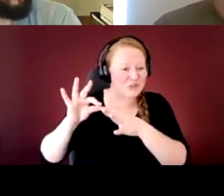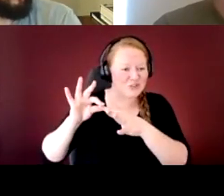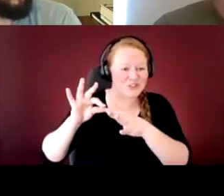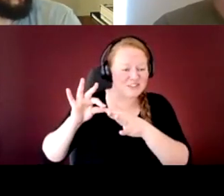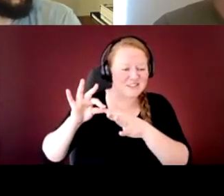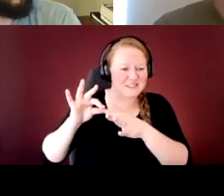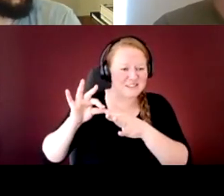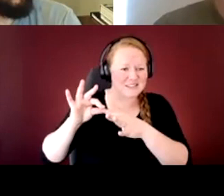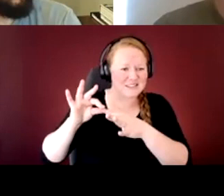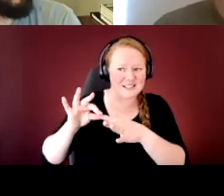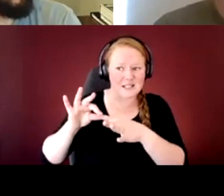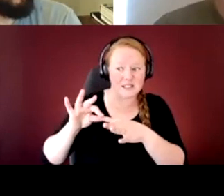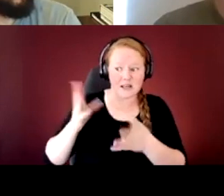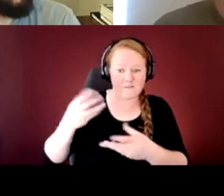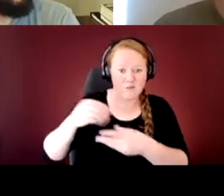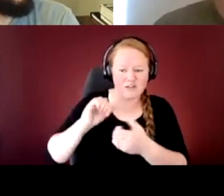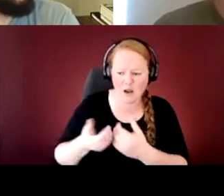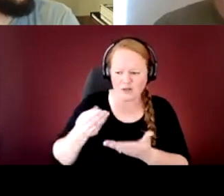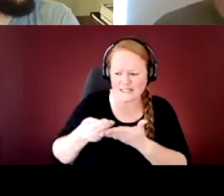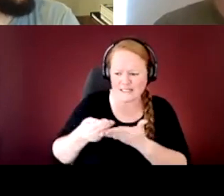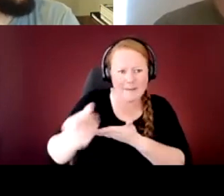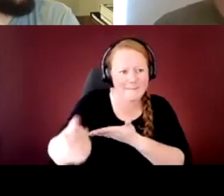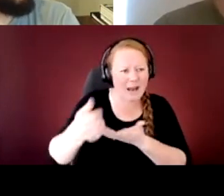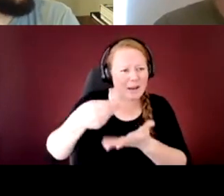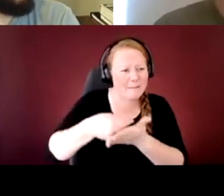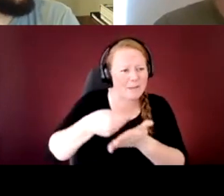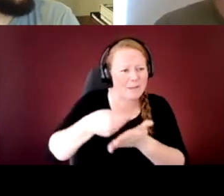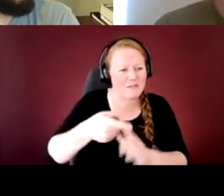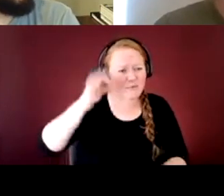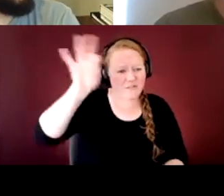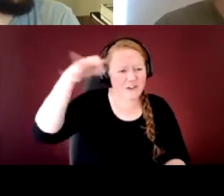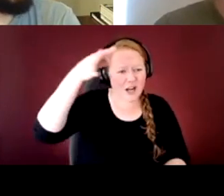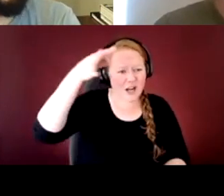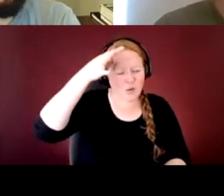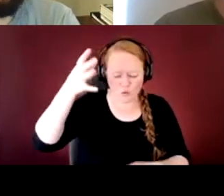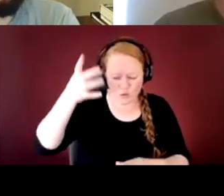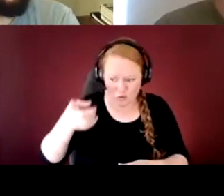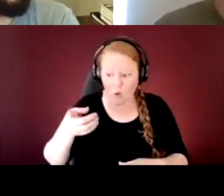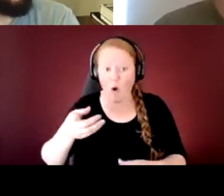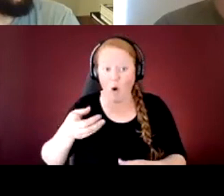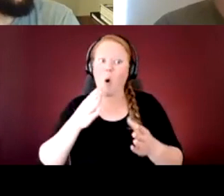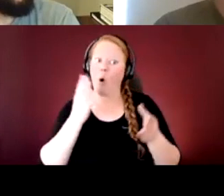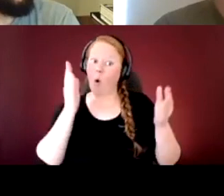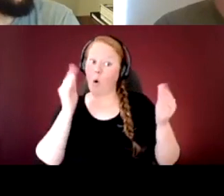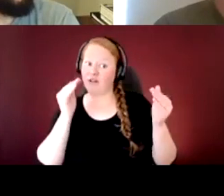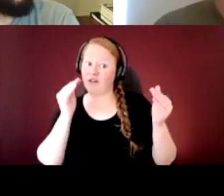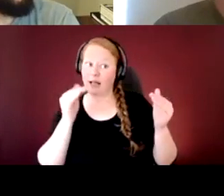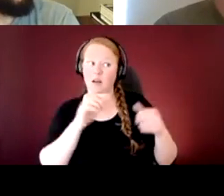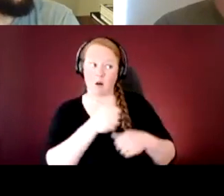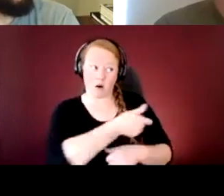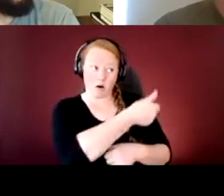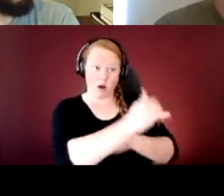of federal stimulus dollars. And hopefully this is something that can be replicated throughout the country, because I will be lifting this up as